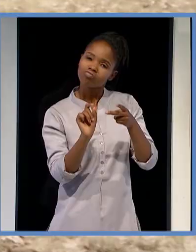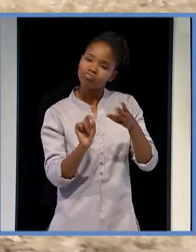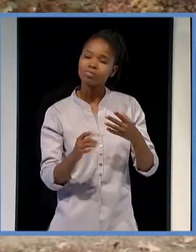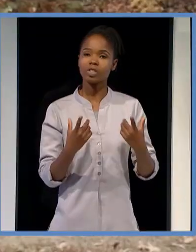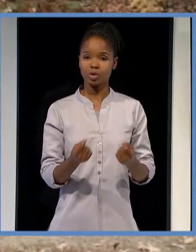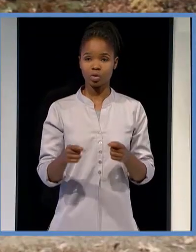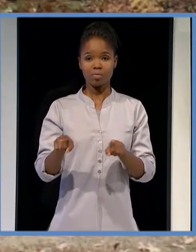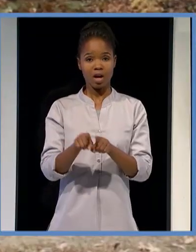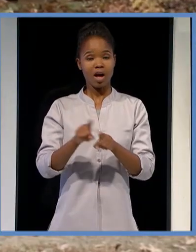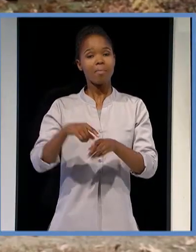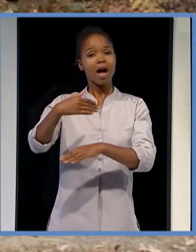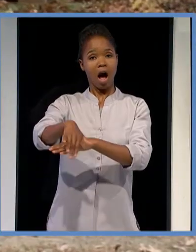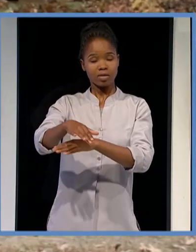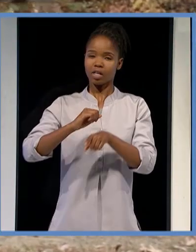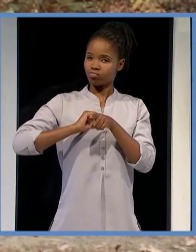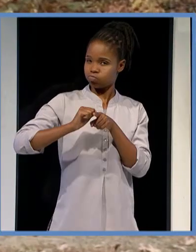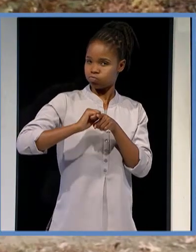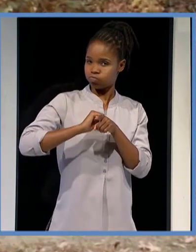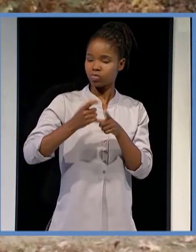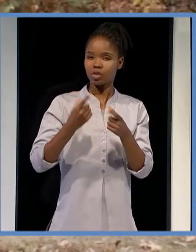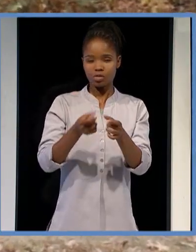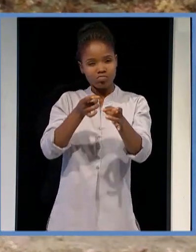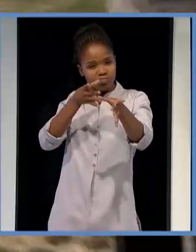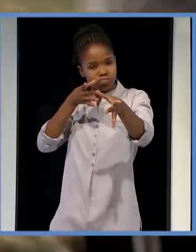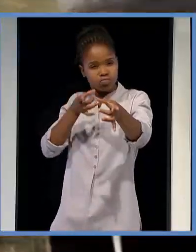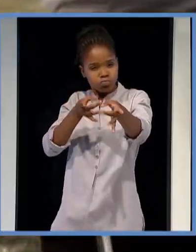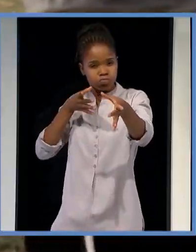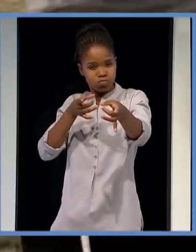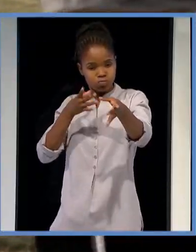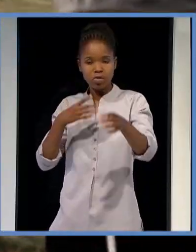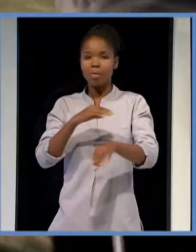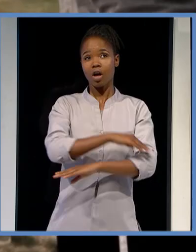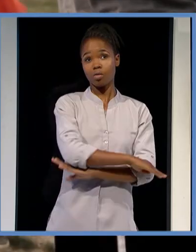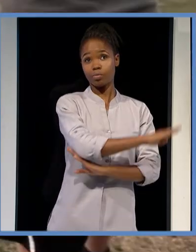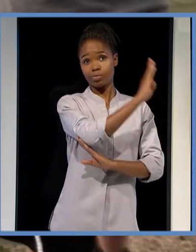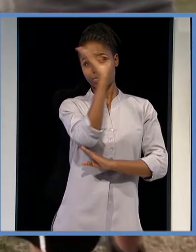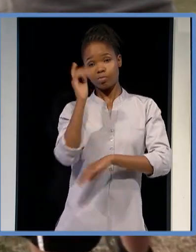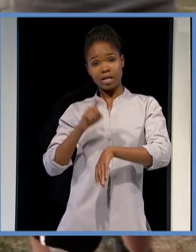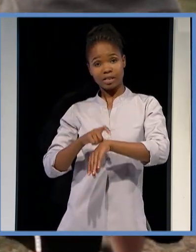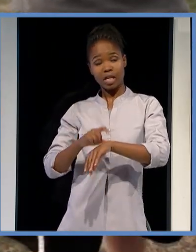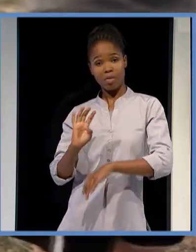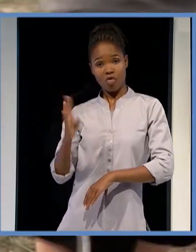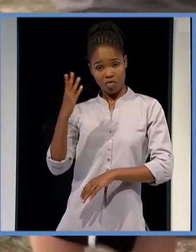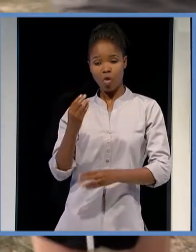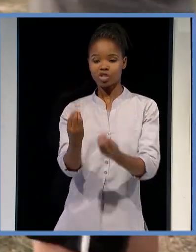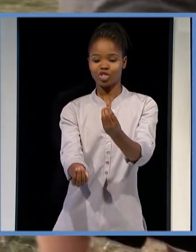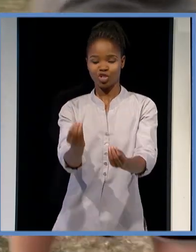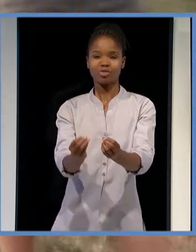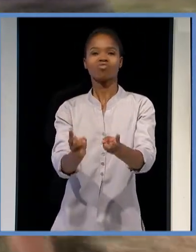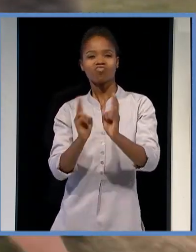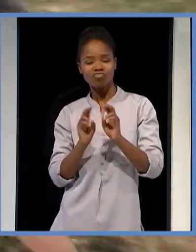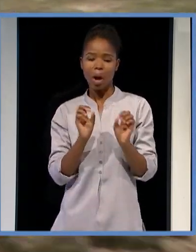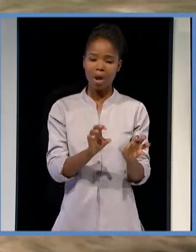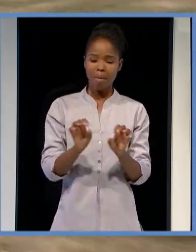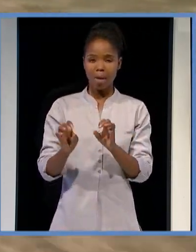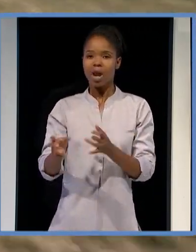Then I hit the range. Then I go home at 4 o'clock. The kids come home, play with them for a